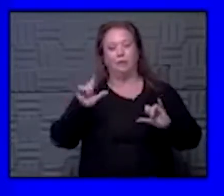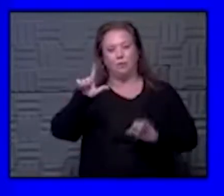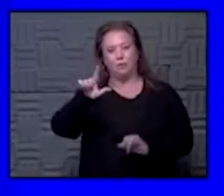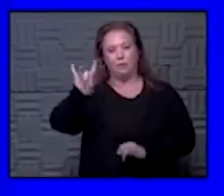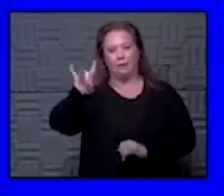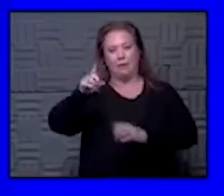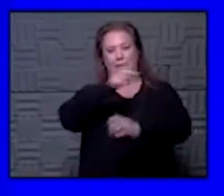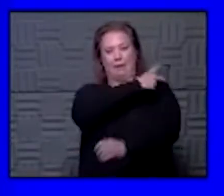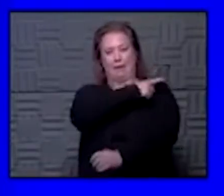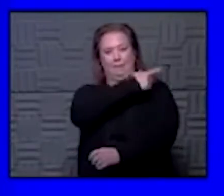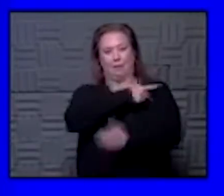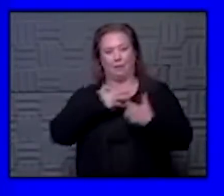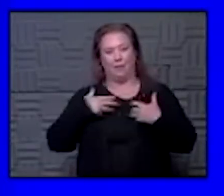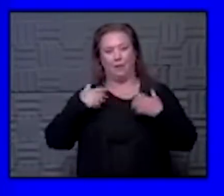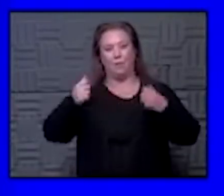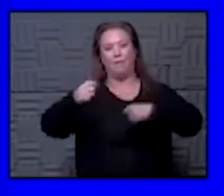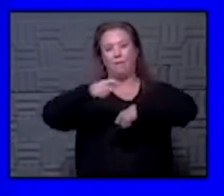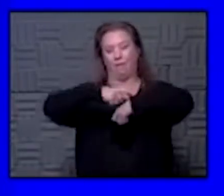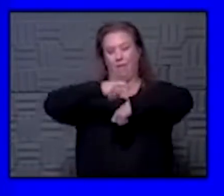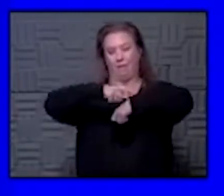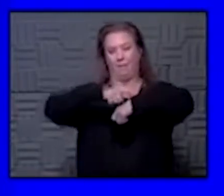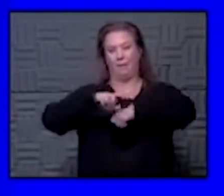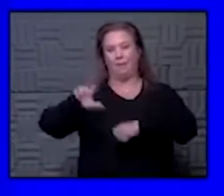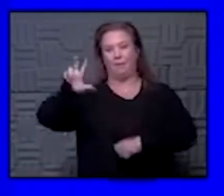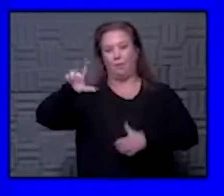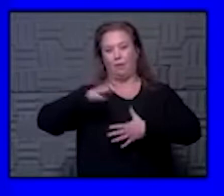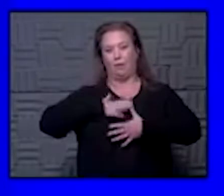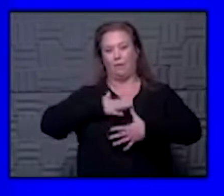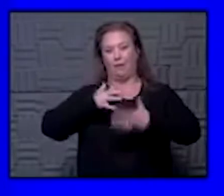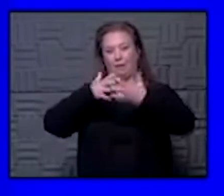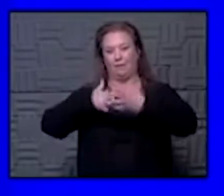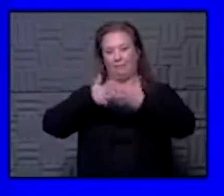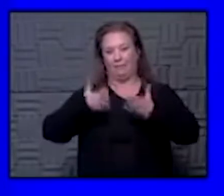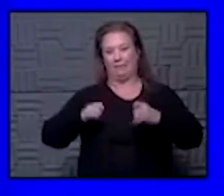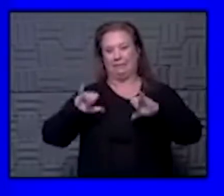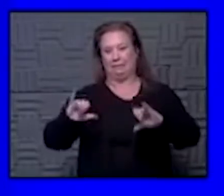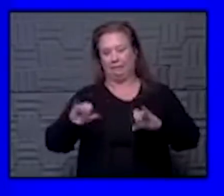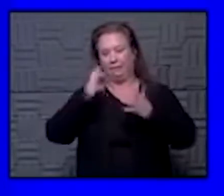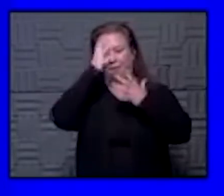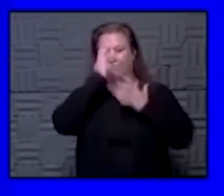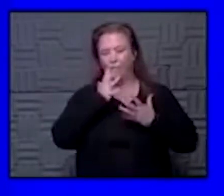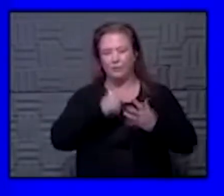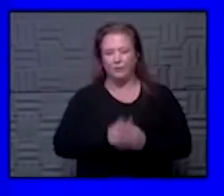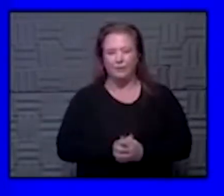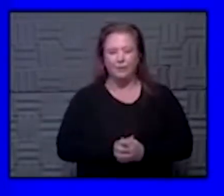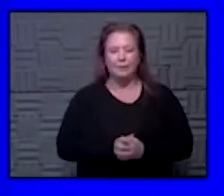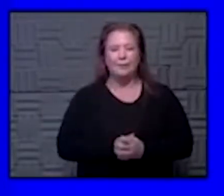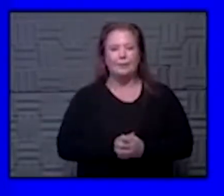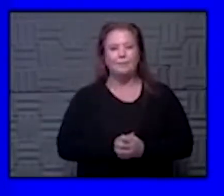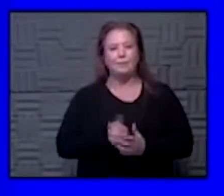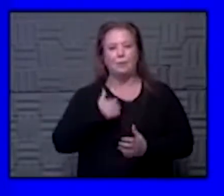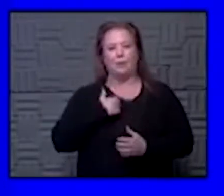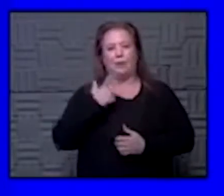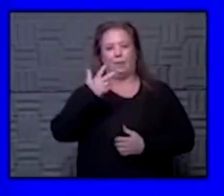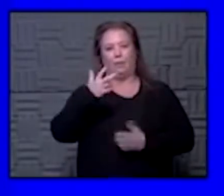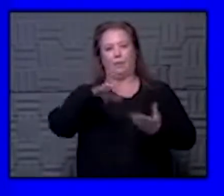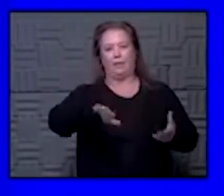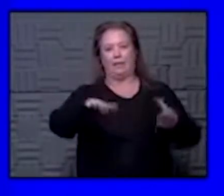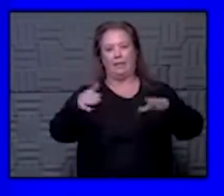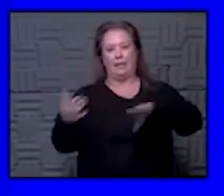28 patients in that recovery period and 3 on the ventilator that are still here, unfortunately. We did have 3